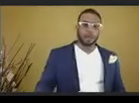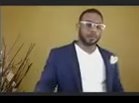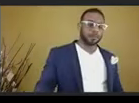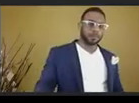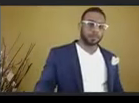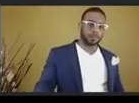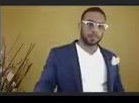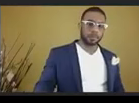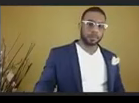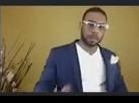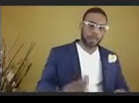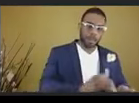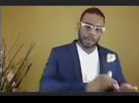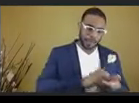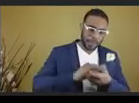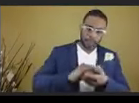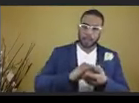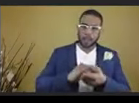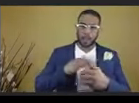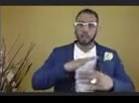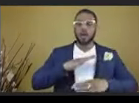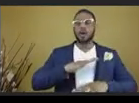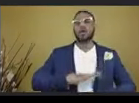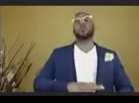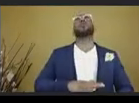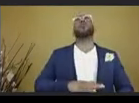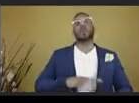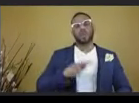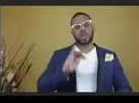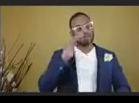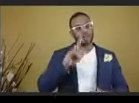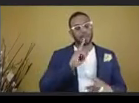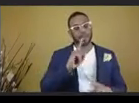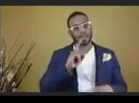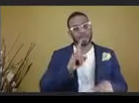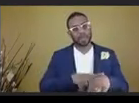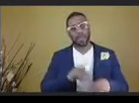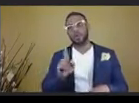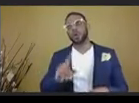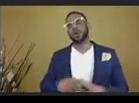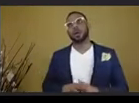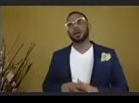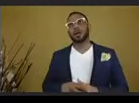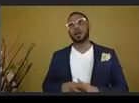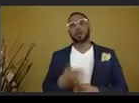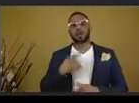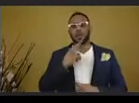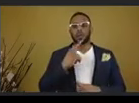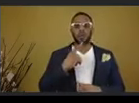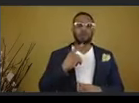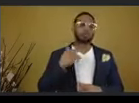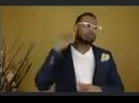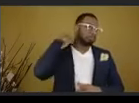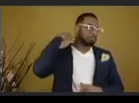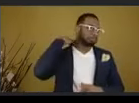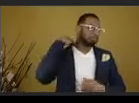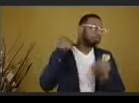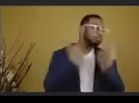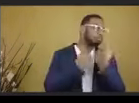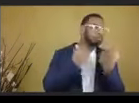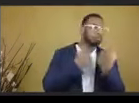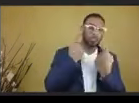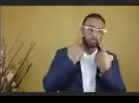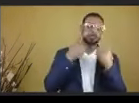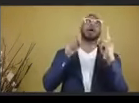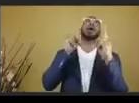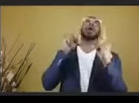a collective sigh of relief, that it seemed to be a time where we were patting ourselves on the back for finally